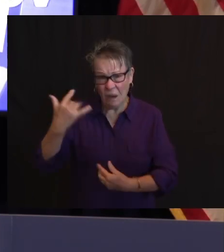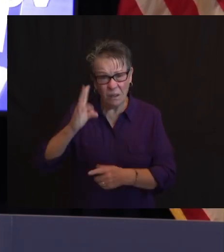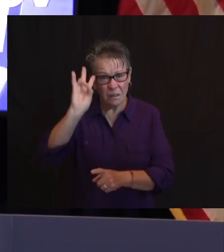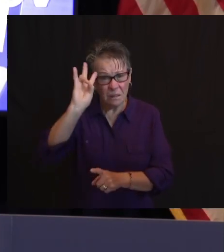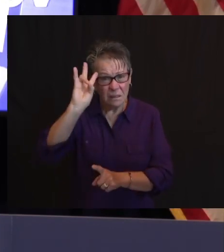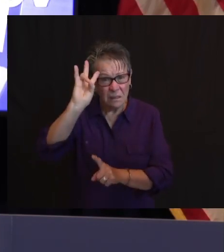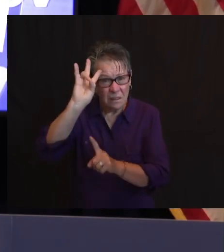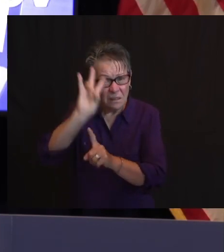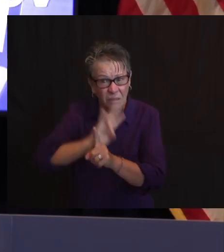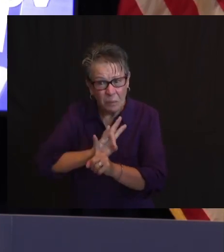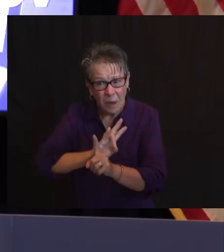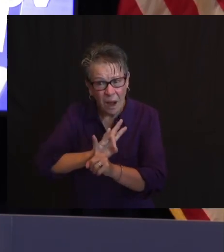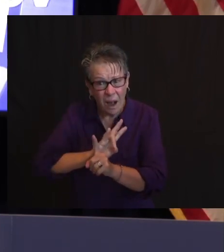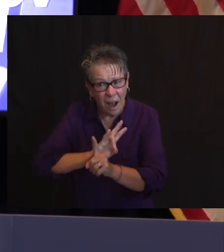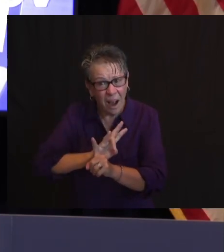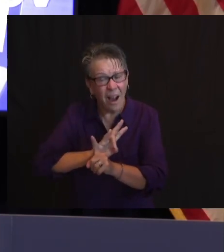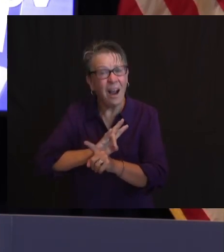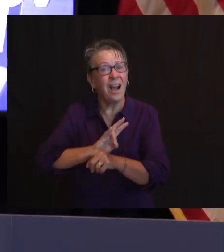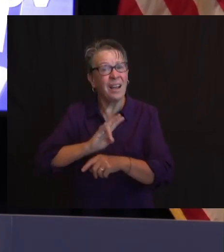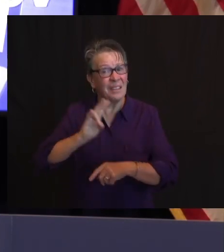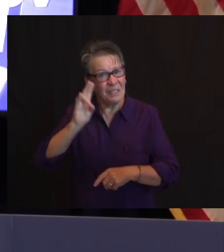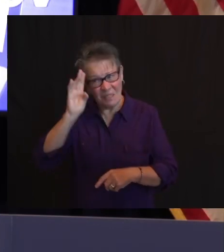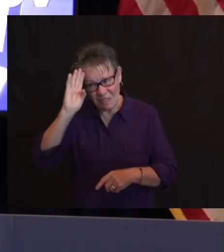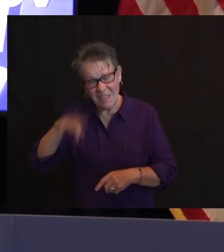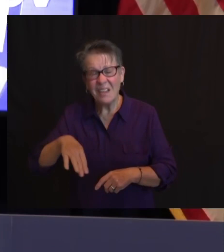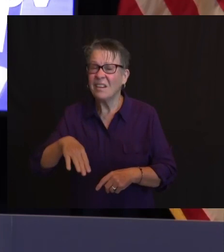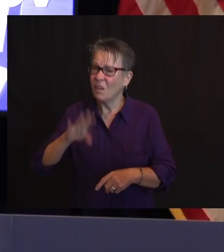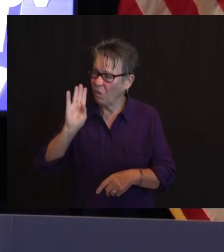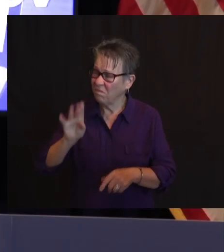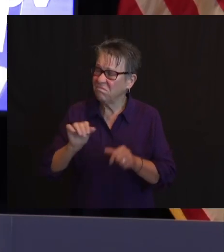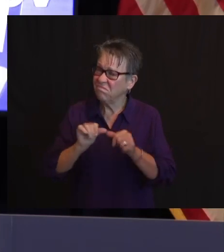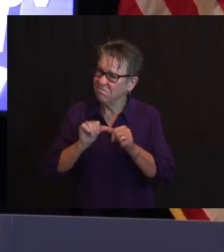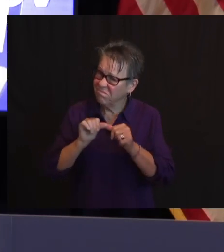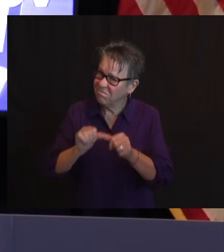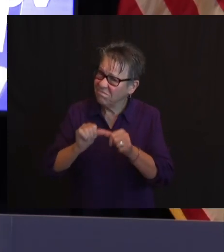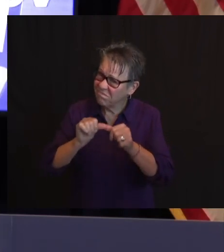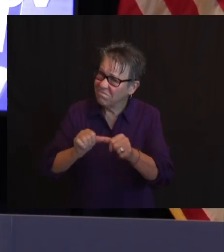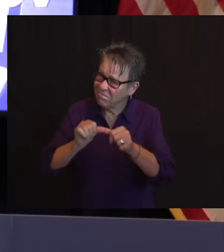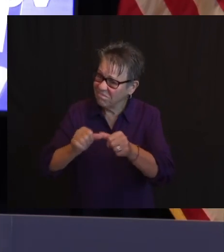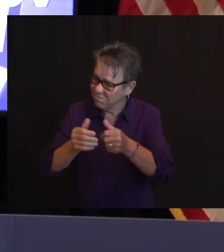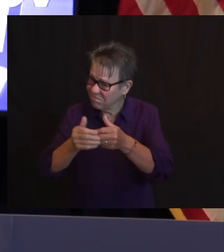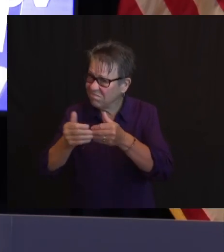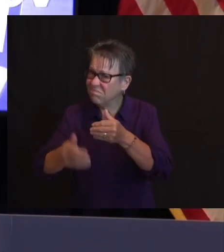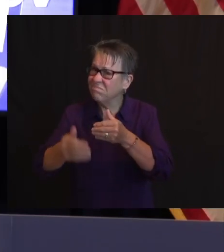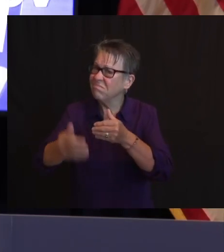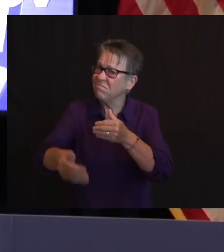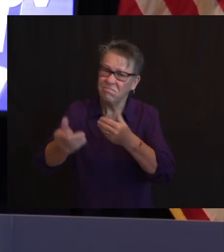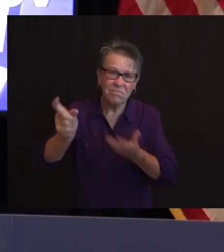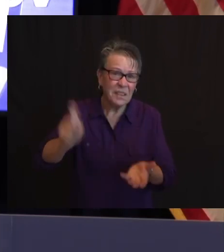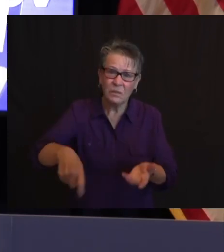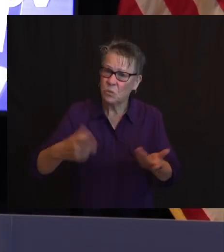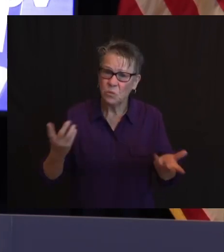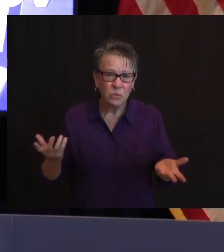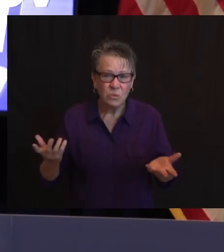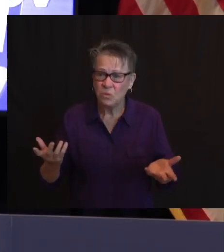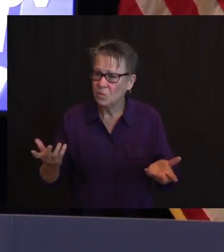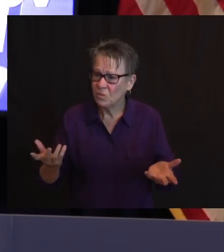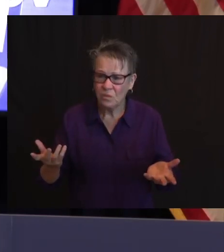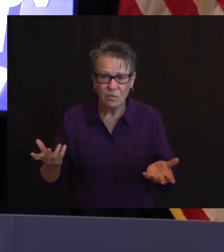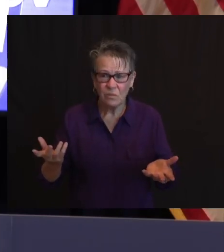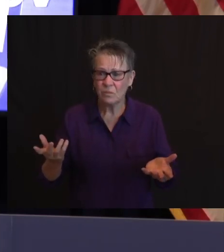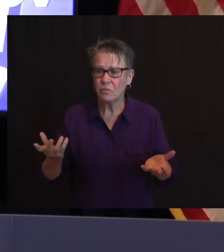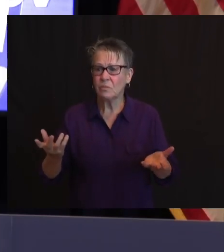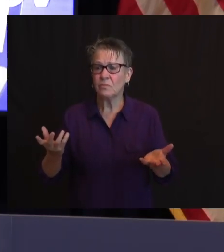all these factors are causing what is called pandemic fatigue. Pandemic fatigue is a feeling of